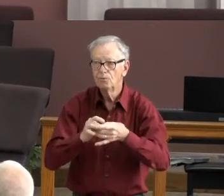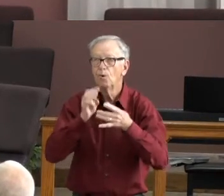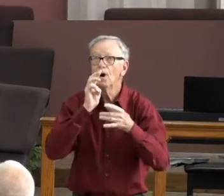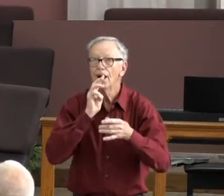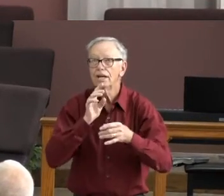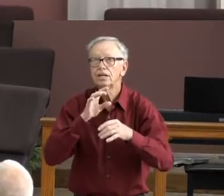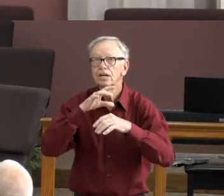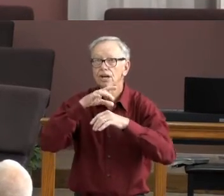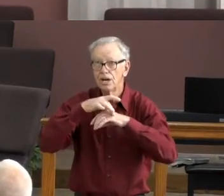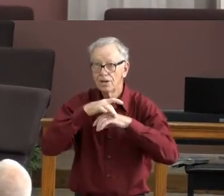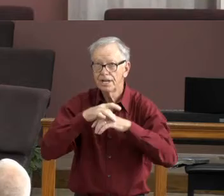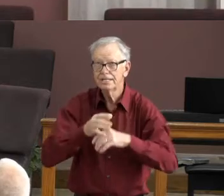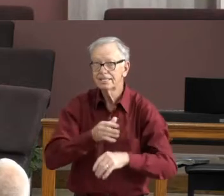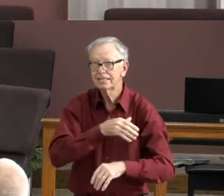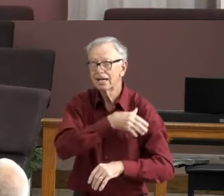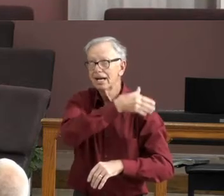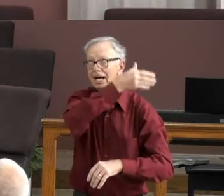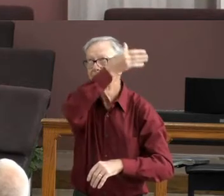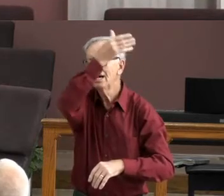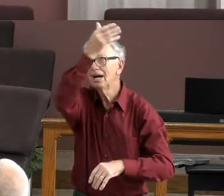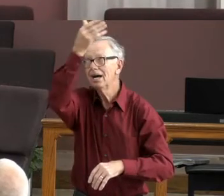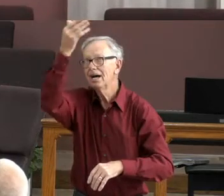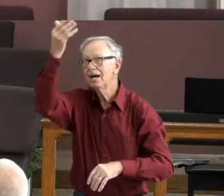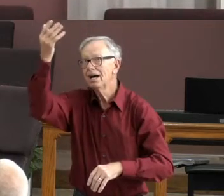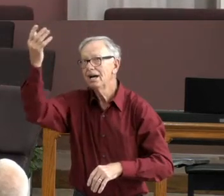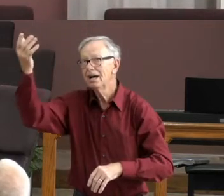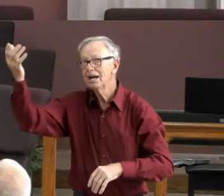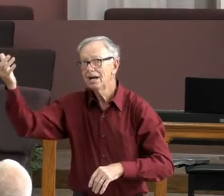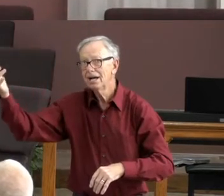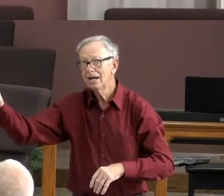Of water, earth, and